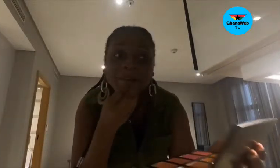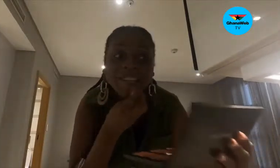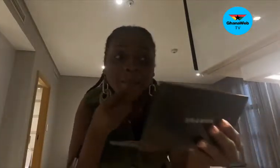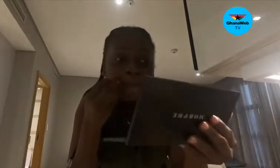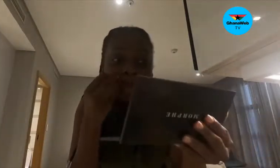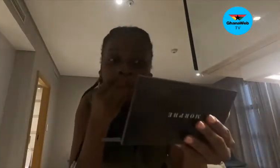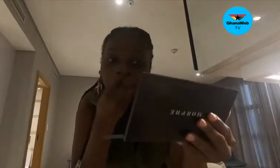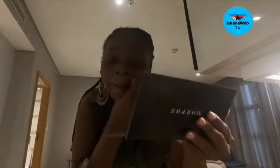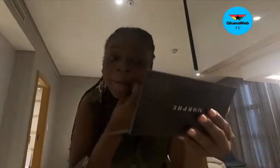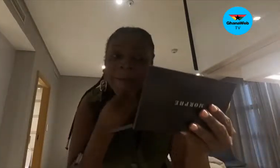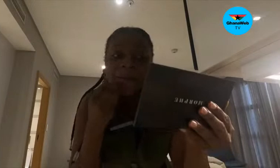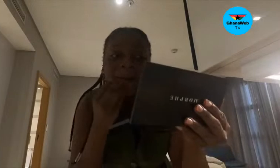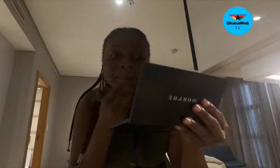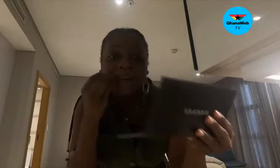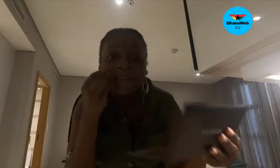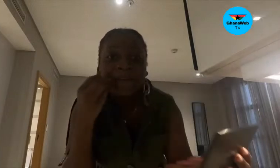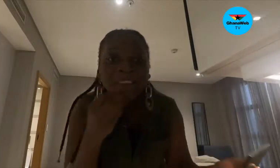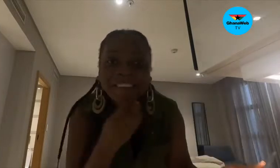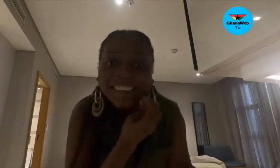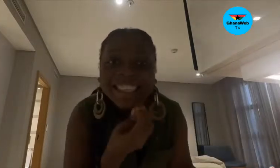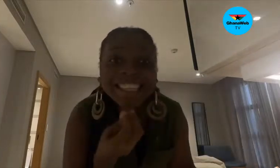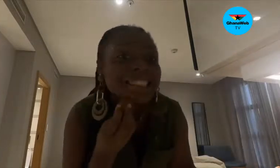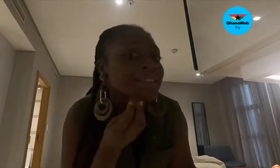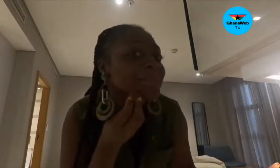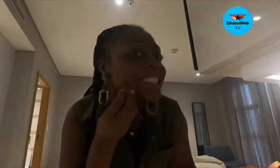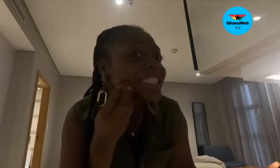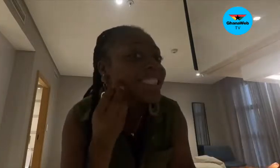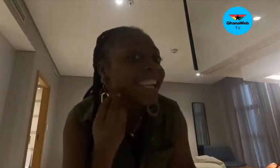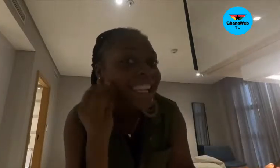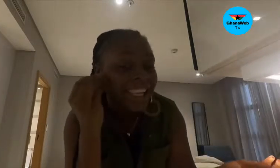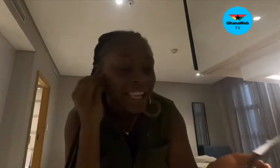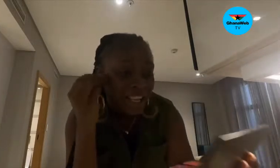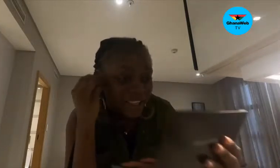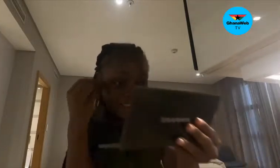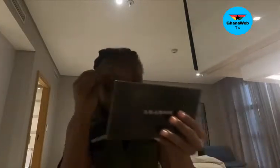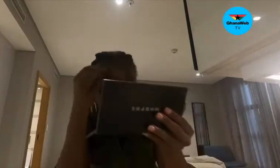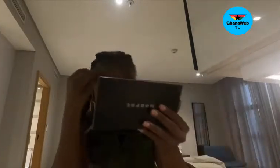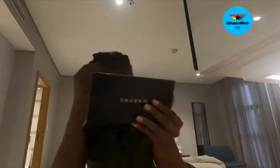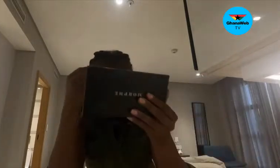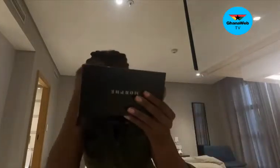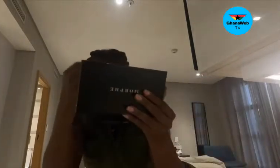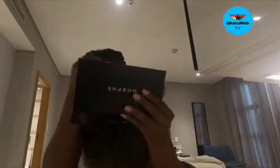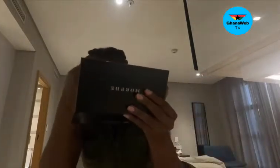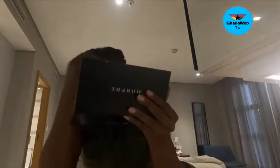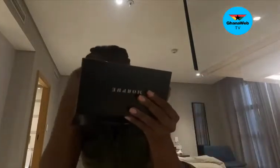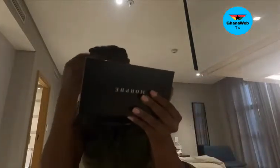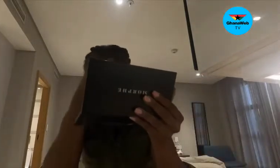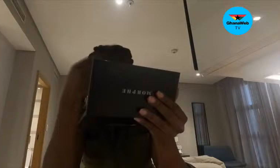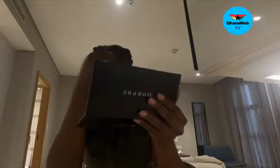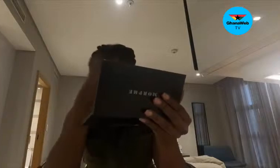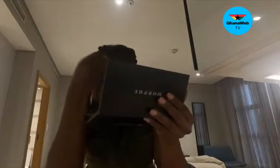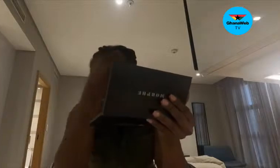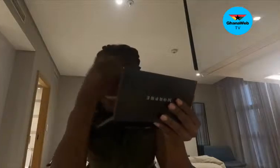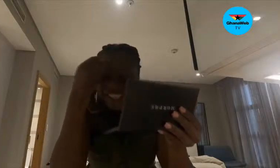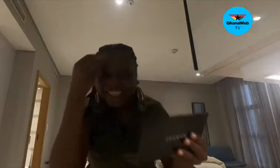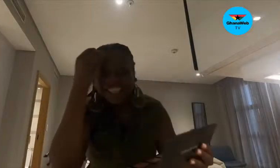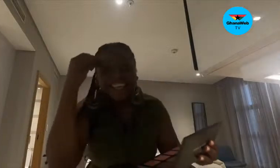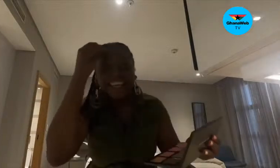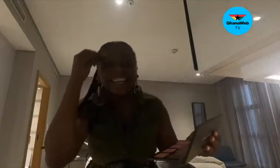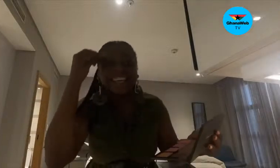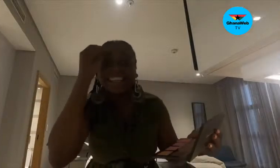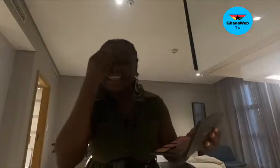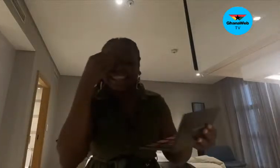stressful because you come back for a drink, the next minute they're like, you're going for dinner, you're going to